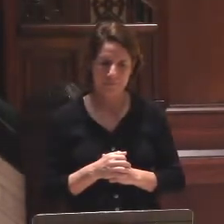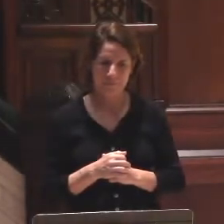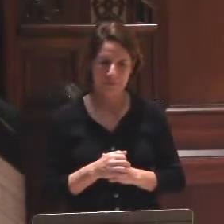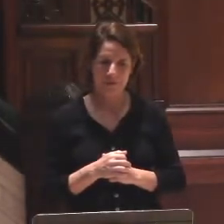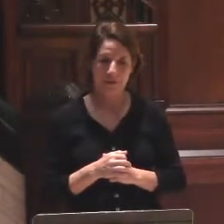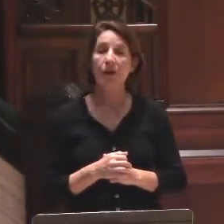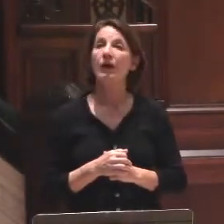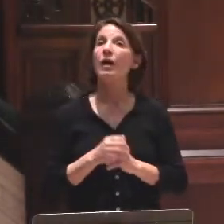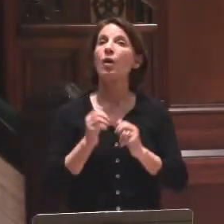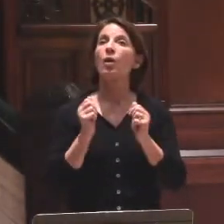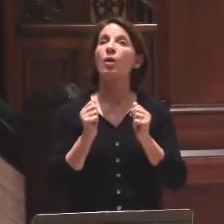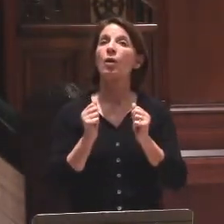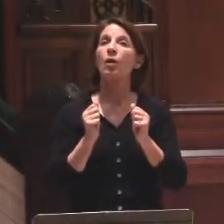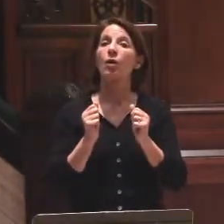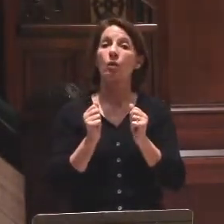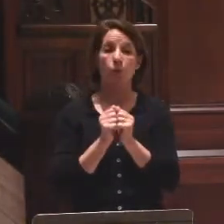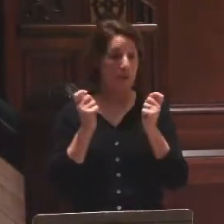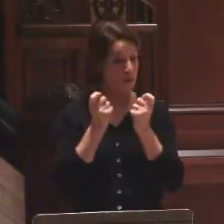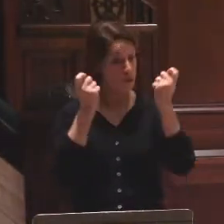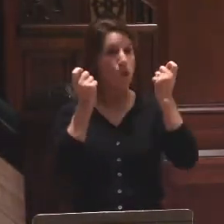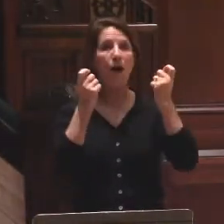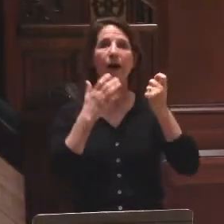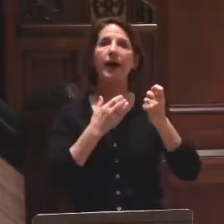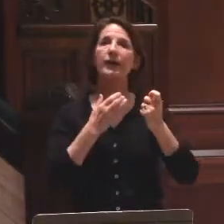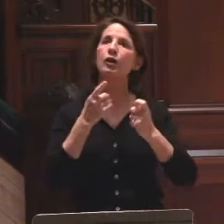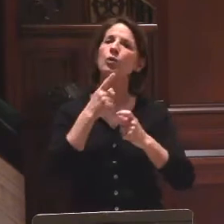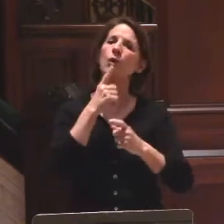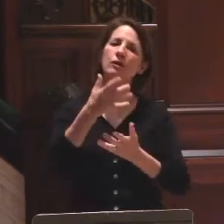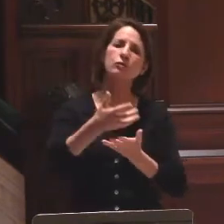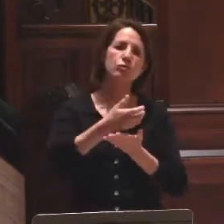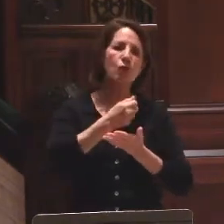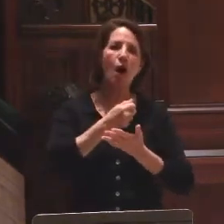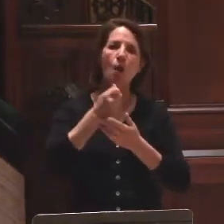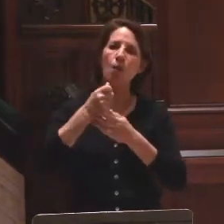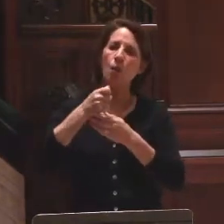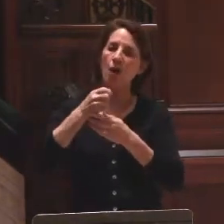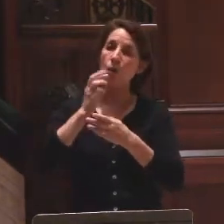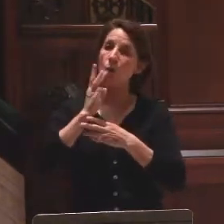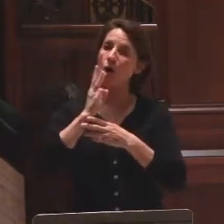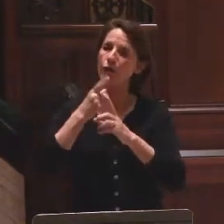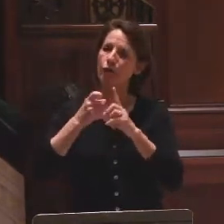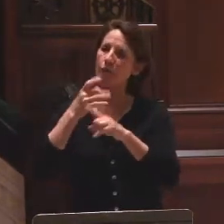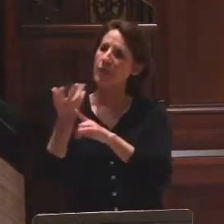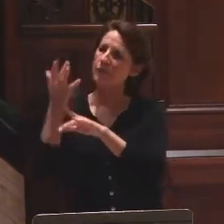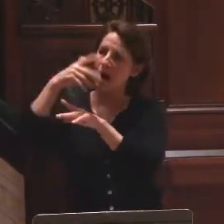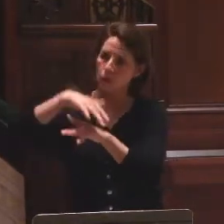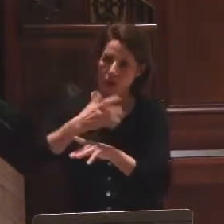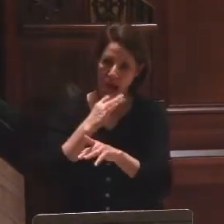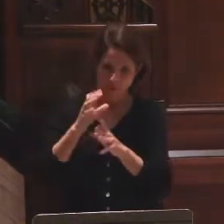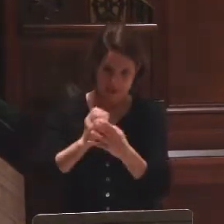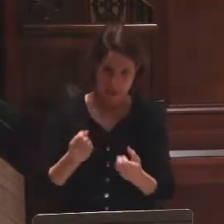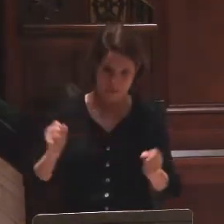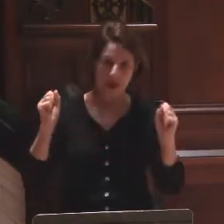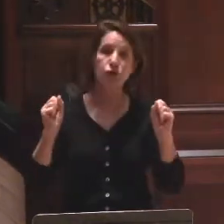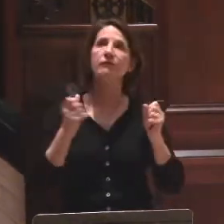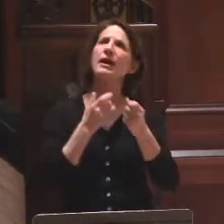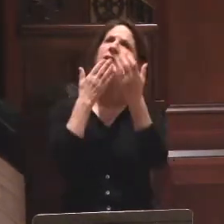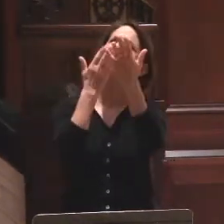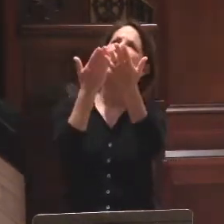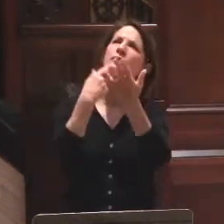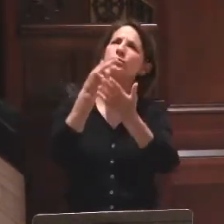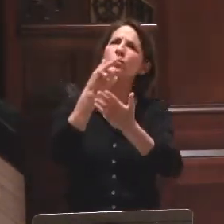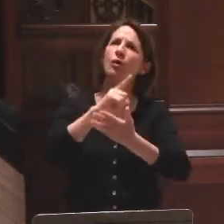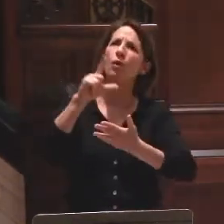With joy you will draw water at the fountain of salvation. Give thanks to the Lord, acclaim God's